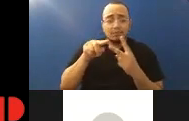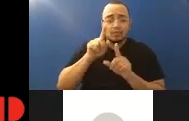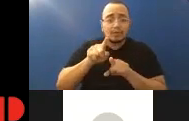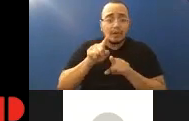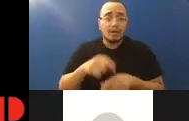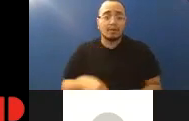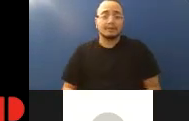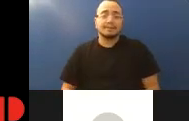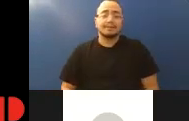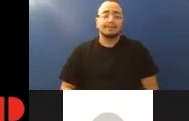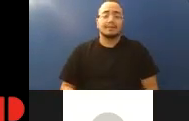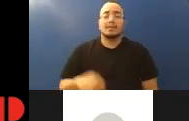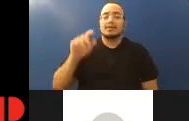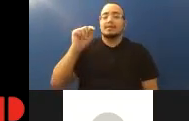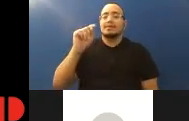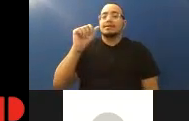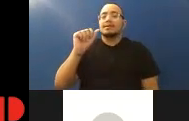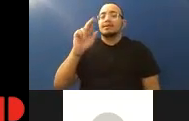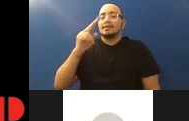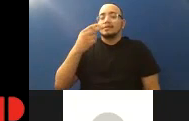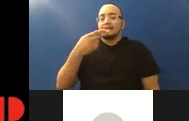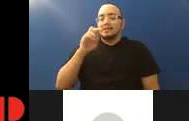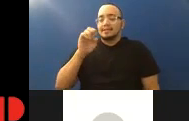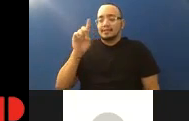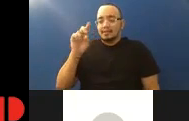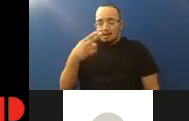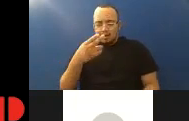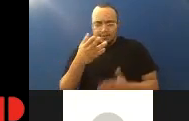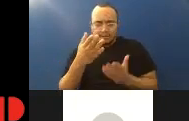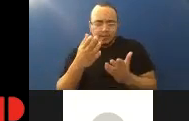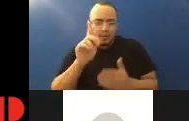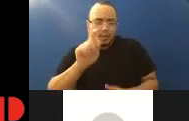I'm sorry, what was the question again? The question was